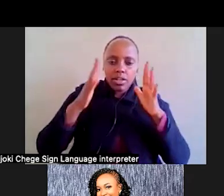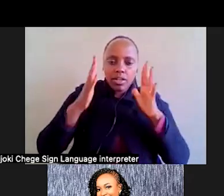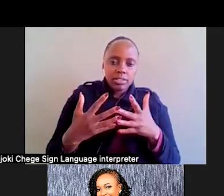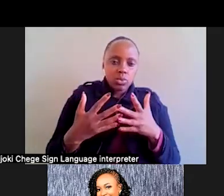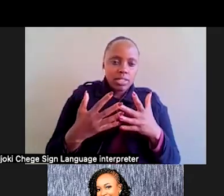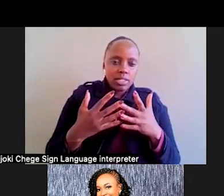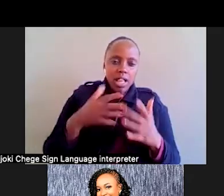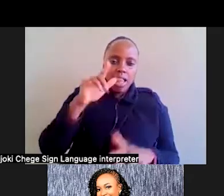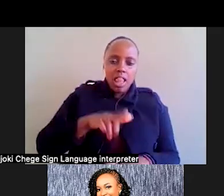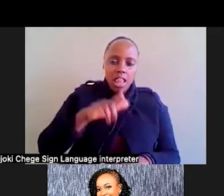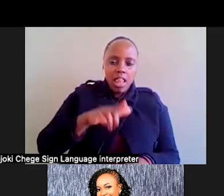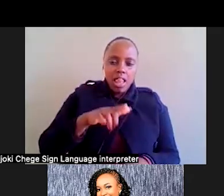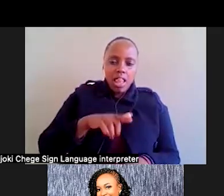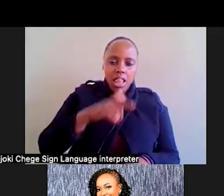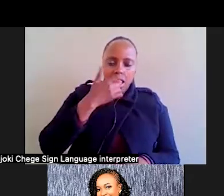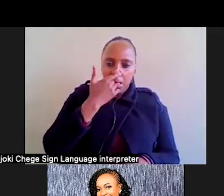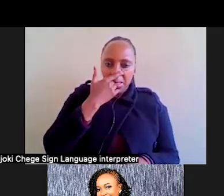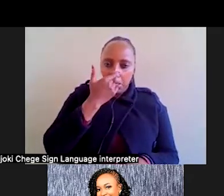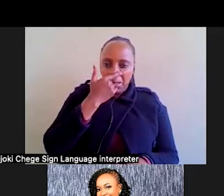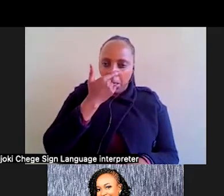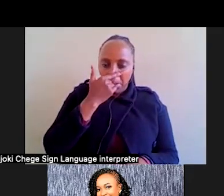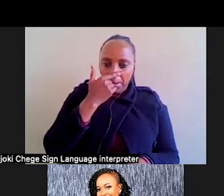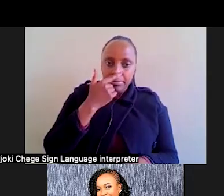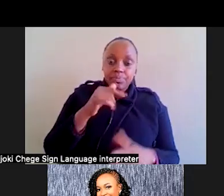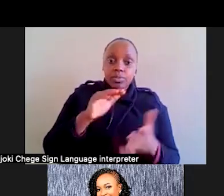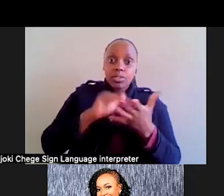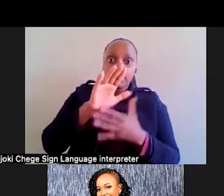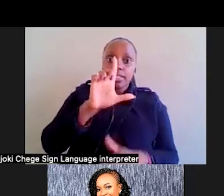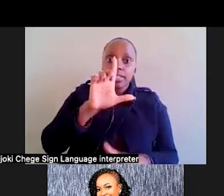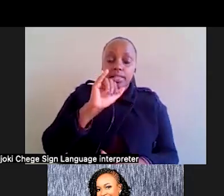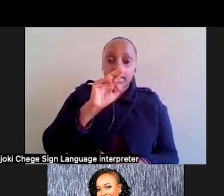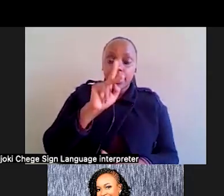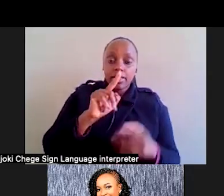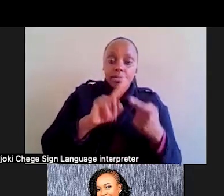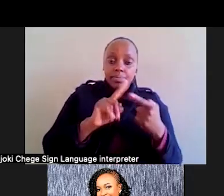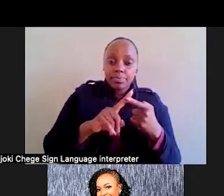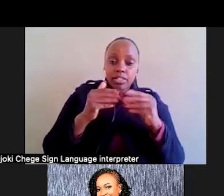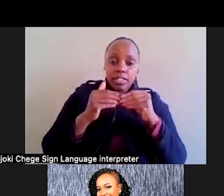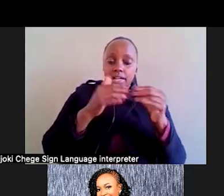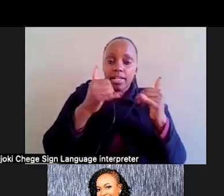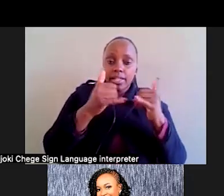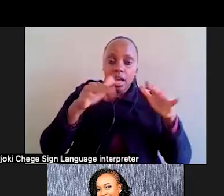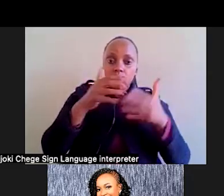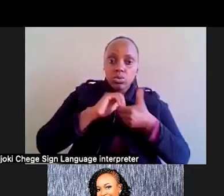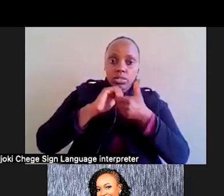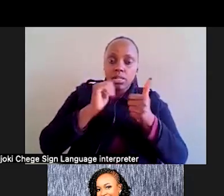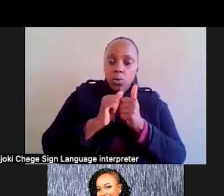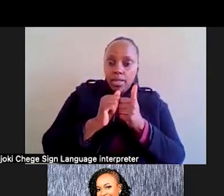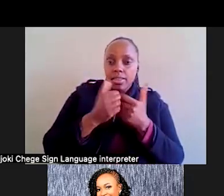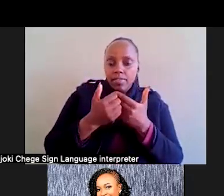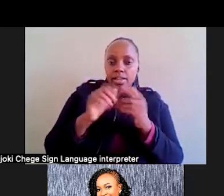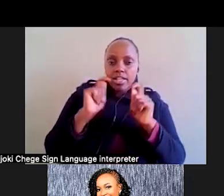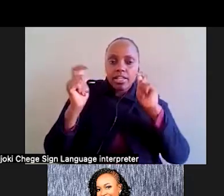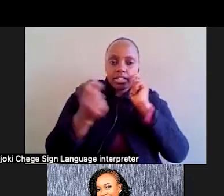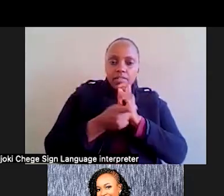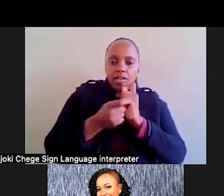FGM. So, Okay, so just a couple of links, that one on guideline on engaging survivors and another on the transformation power